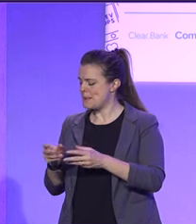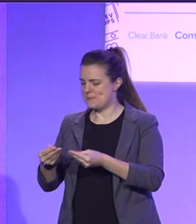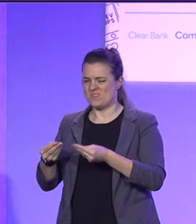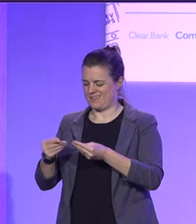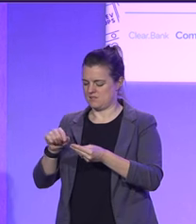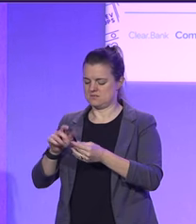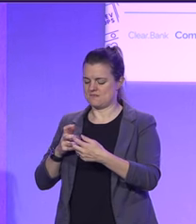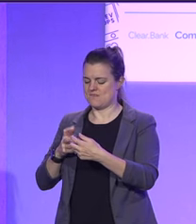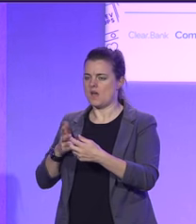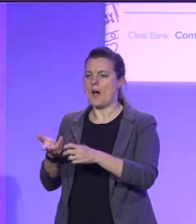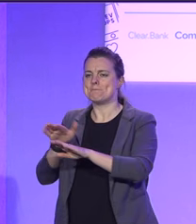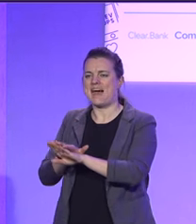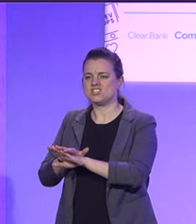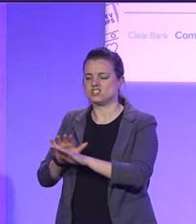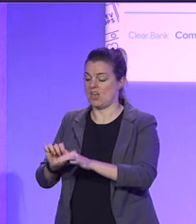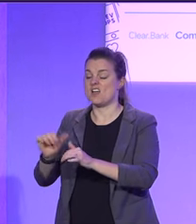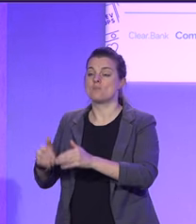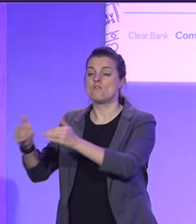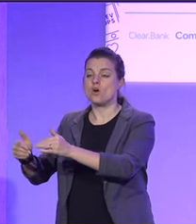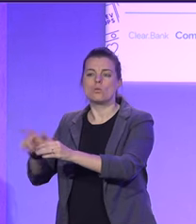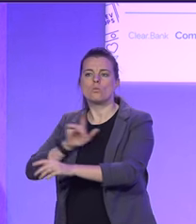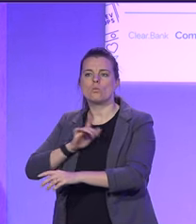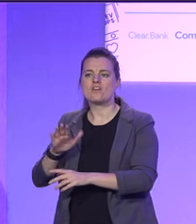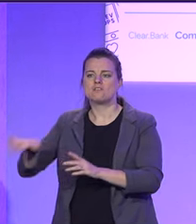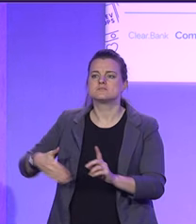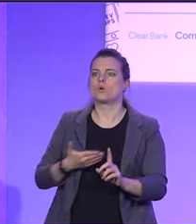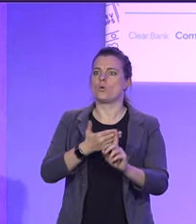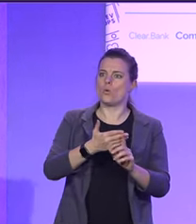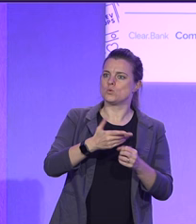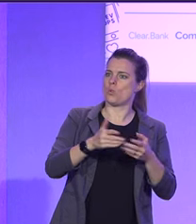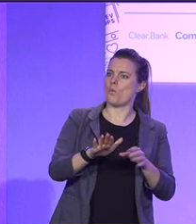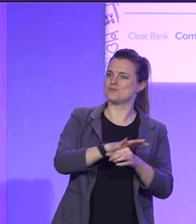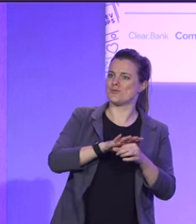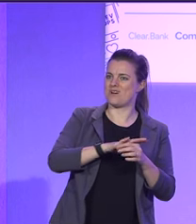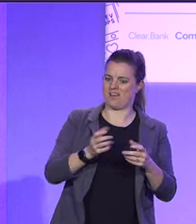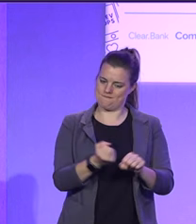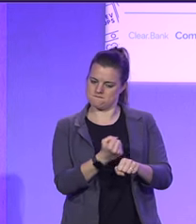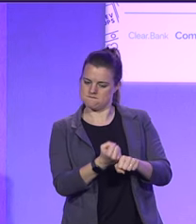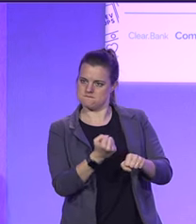that back? One, you're helping the community. Two, you're helping your friends, your colleagues who also use